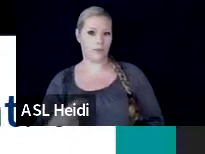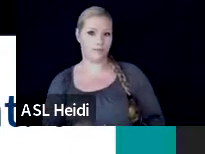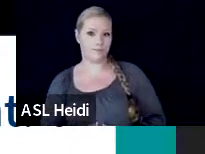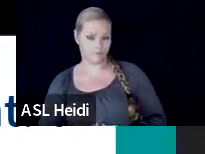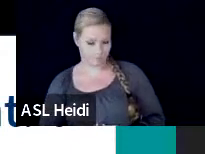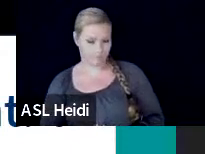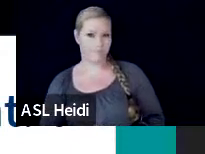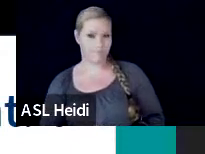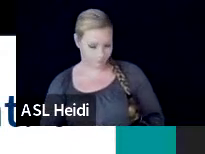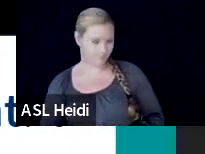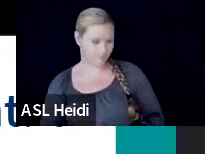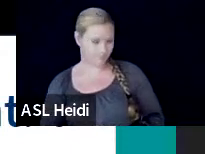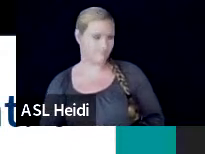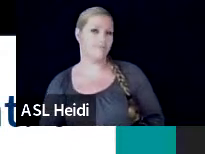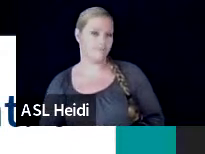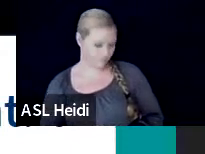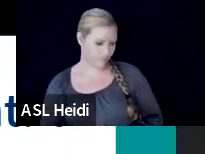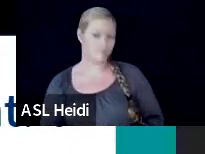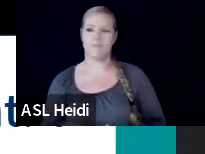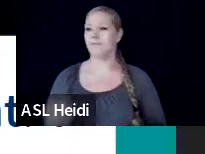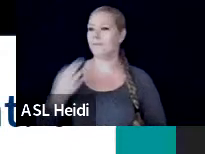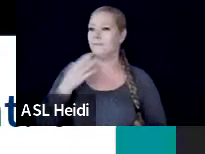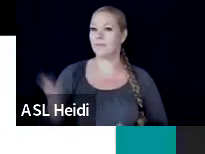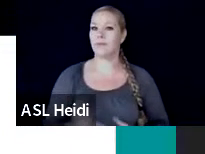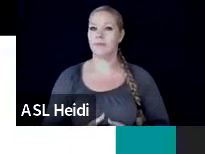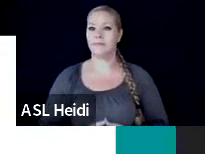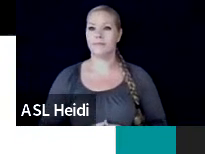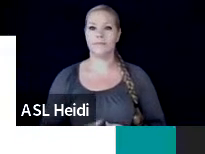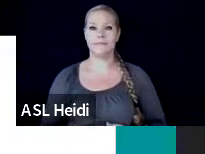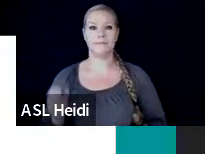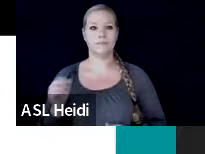you. All right, let's go to the next slide.